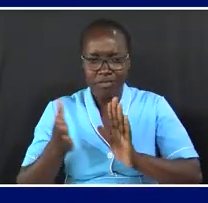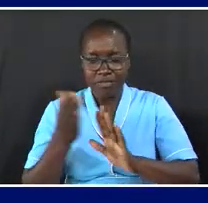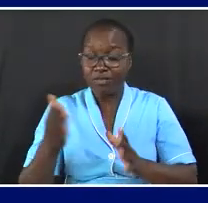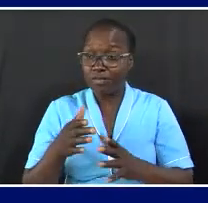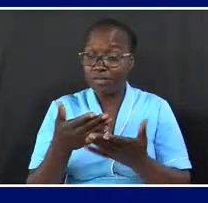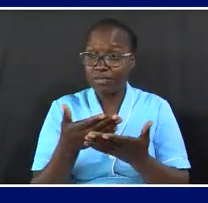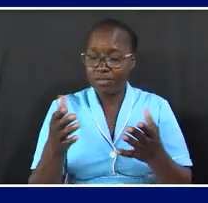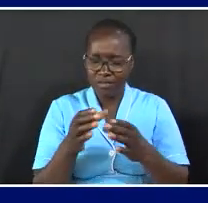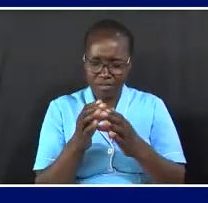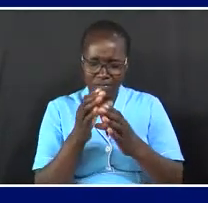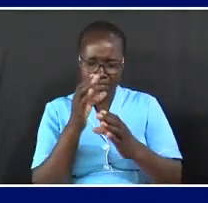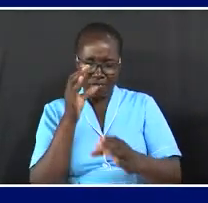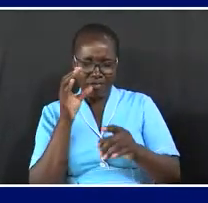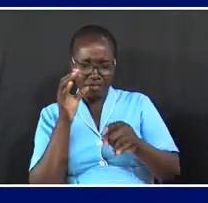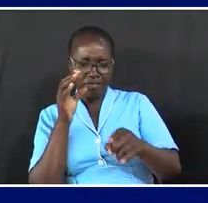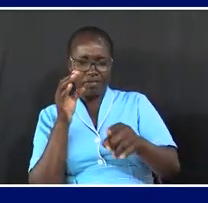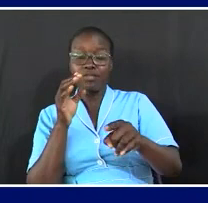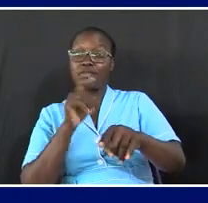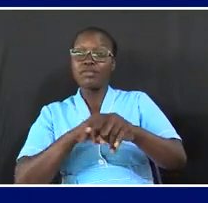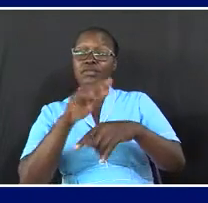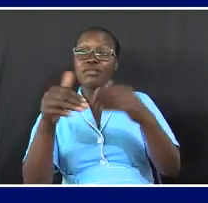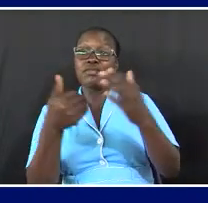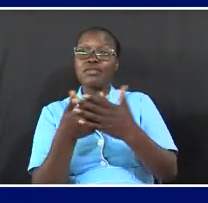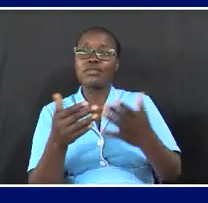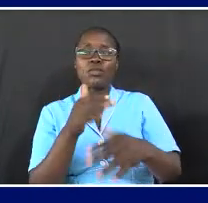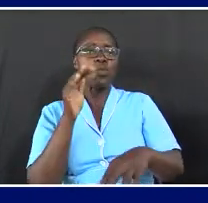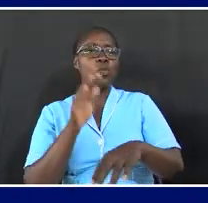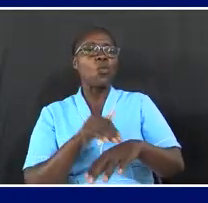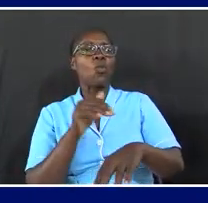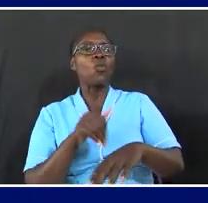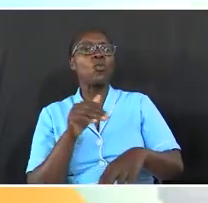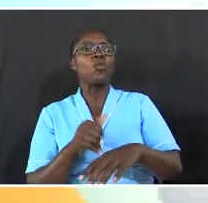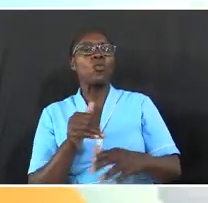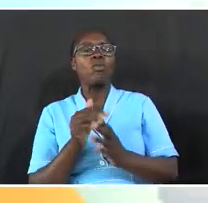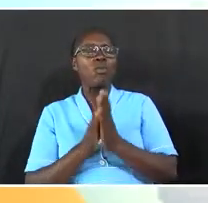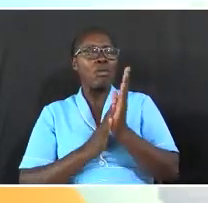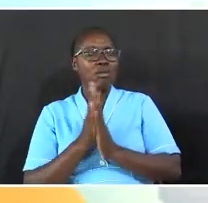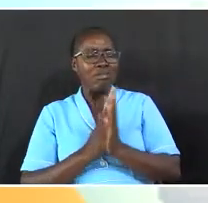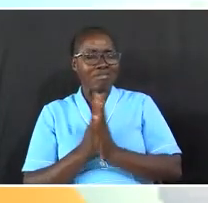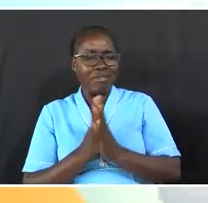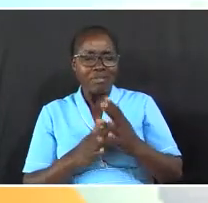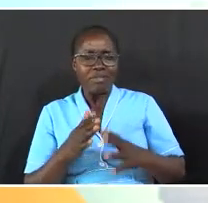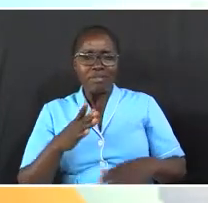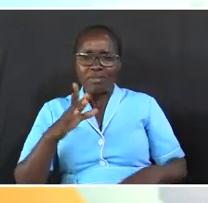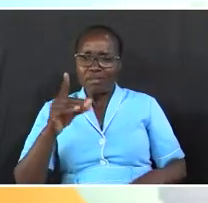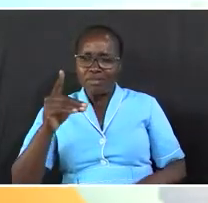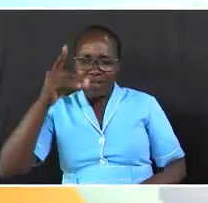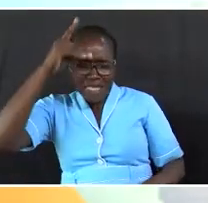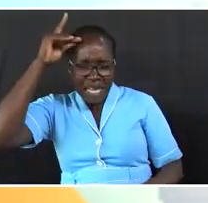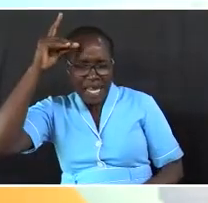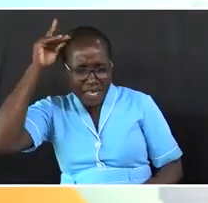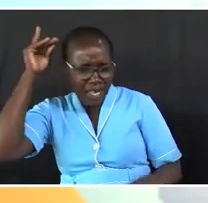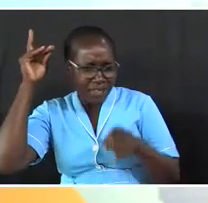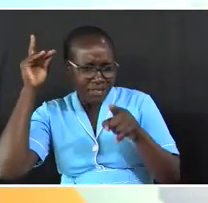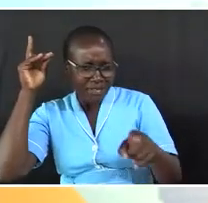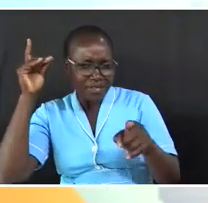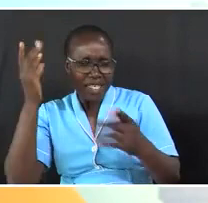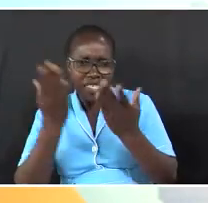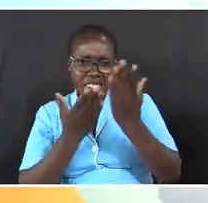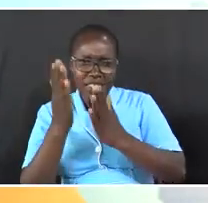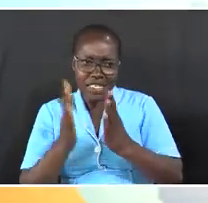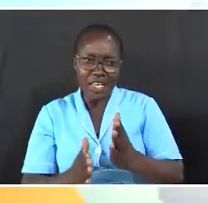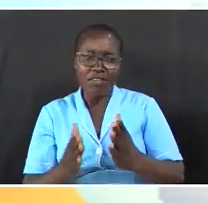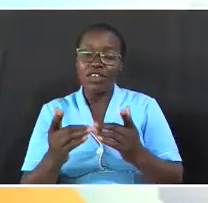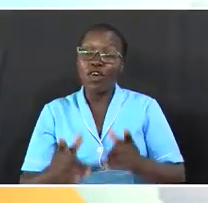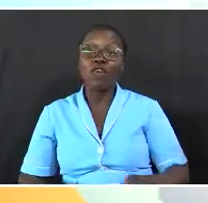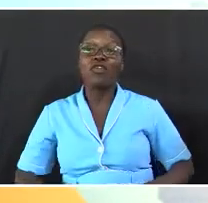pit. When he got there, he called out anxiously. Daniel, servant of